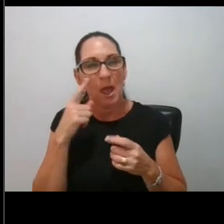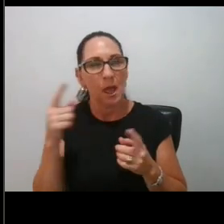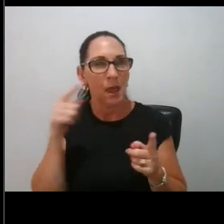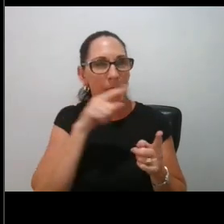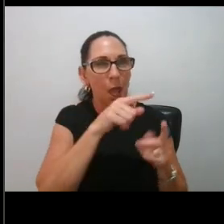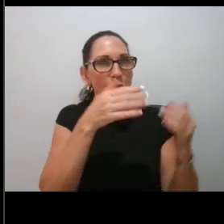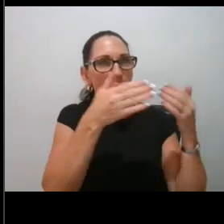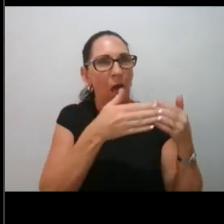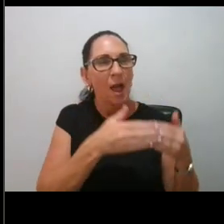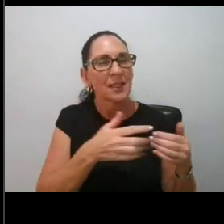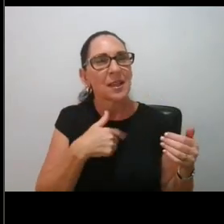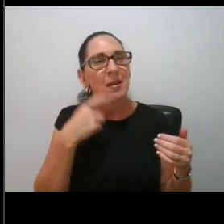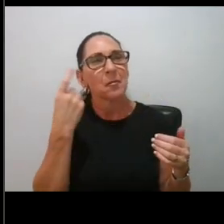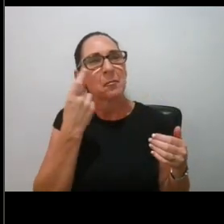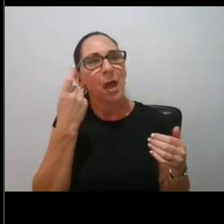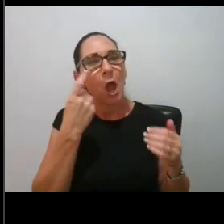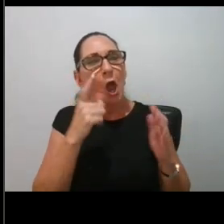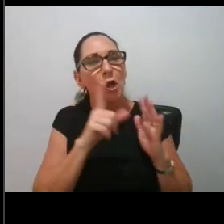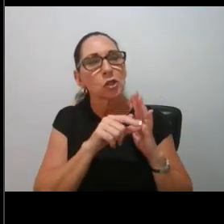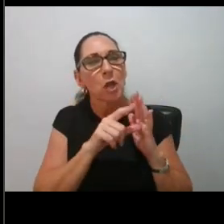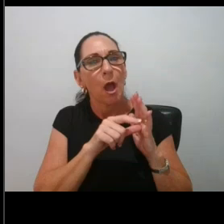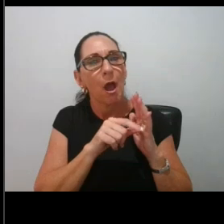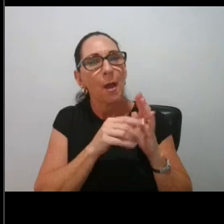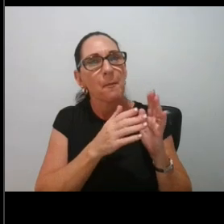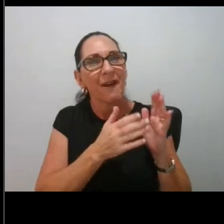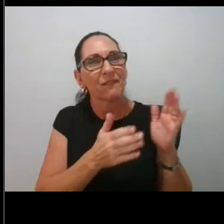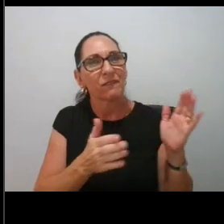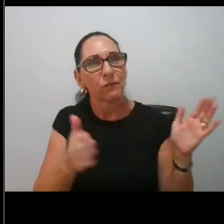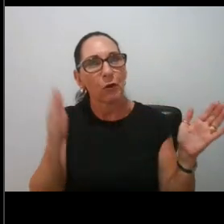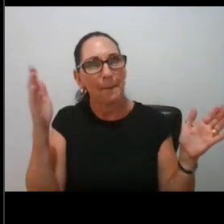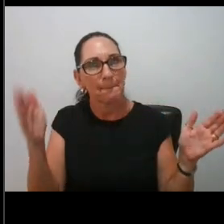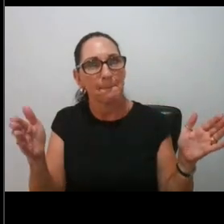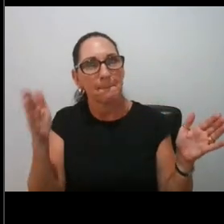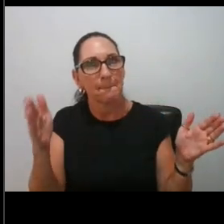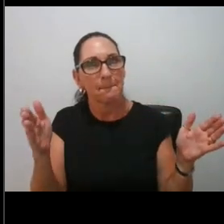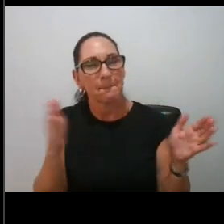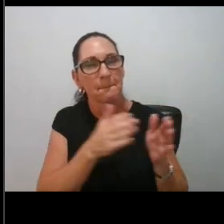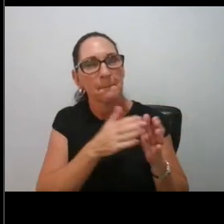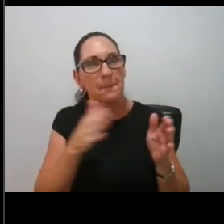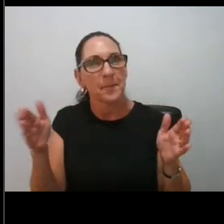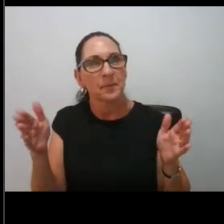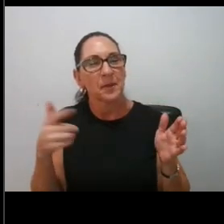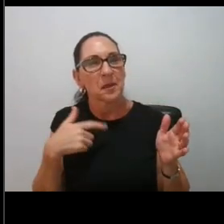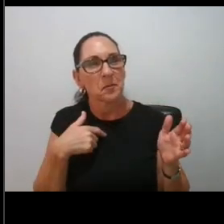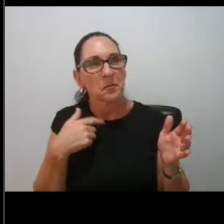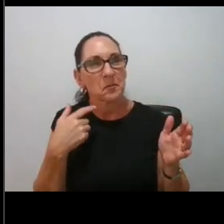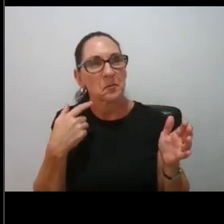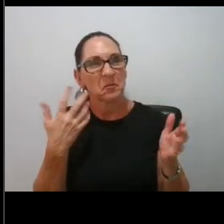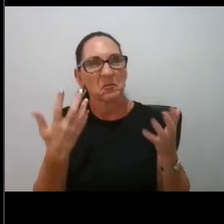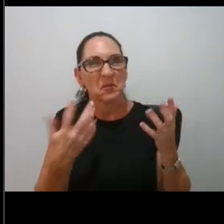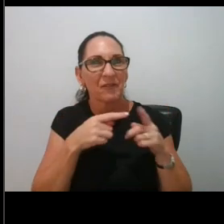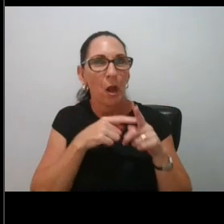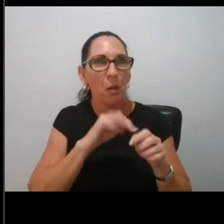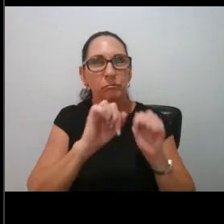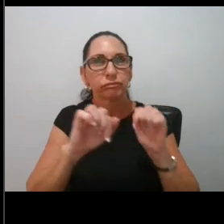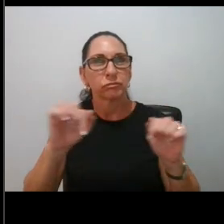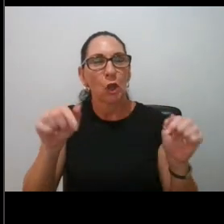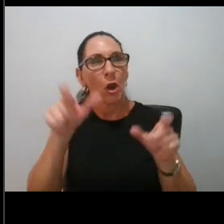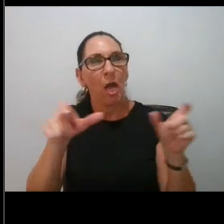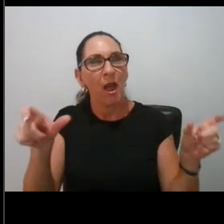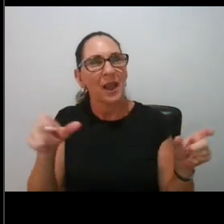about timeframes, and I was looking back through the slides. Is there any, I mean, I guess it might change client to client, but what sort of timeframes would